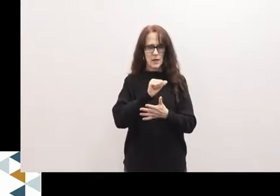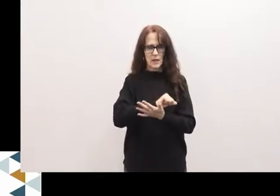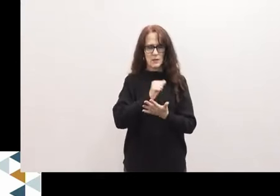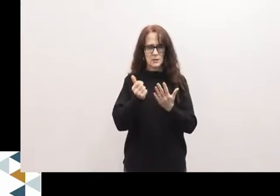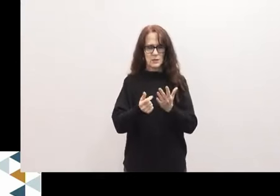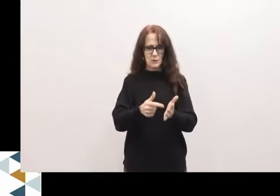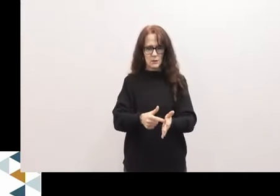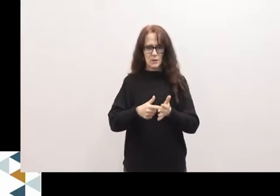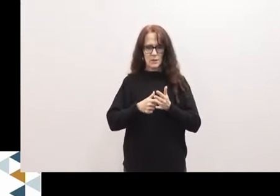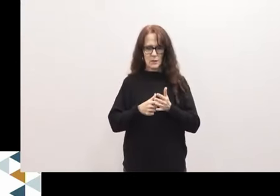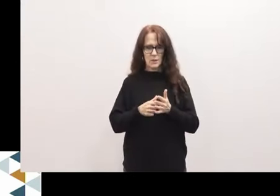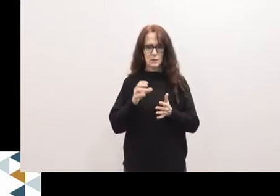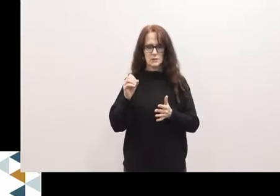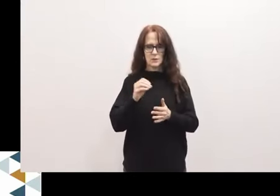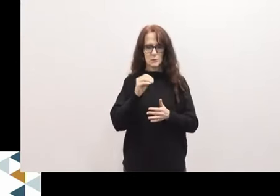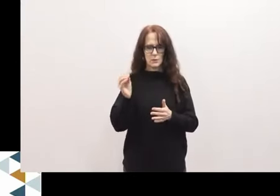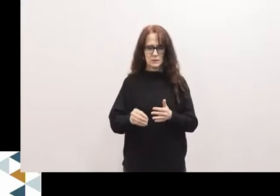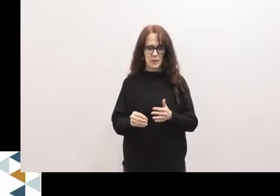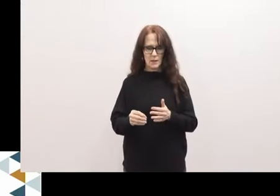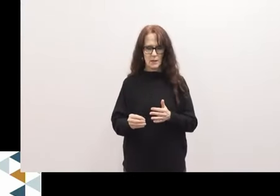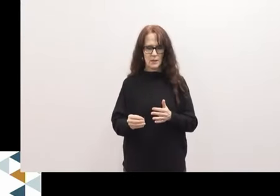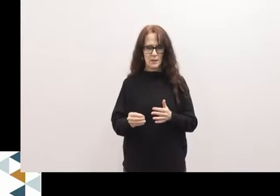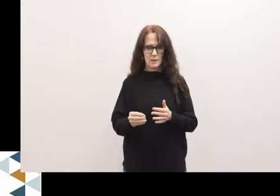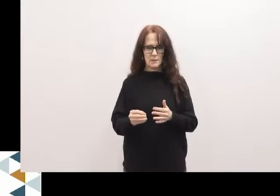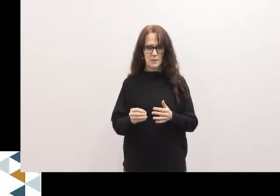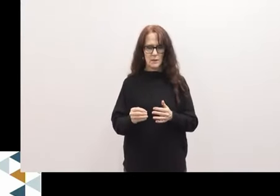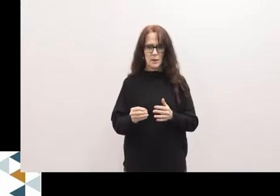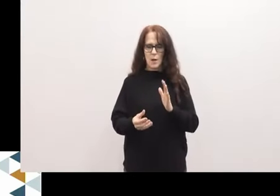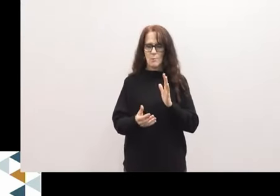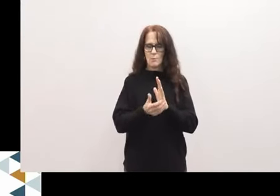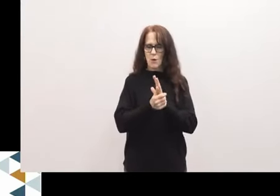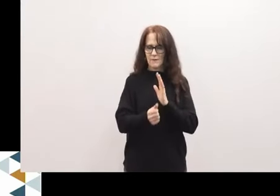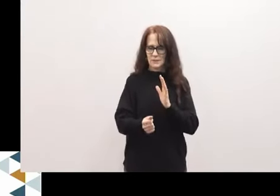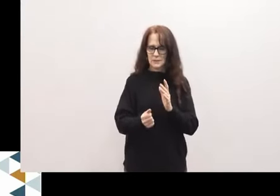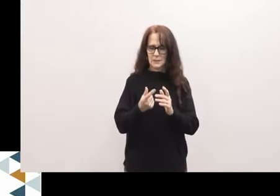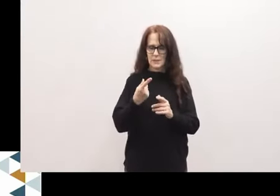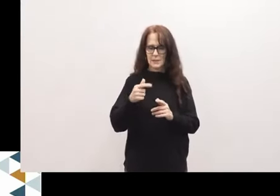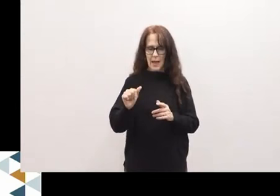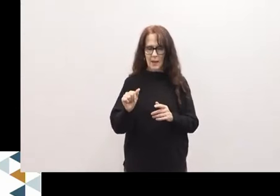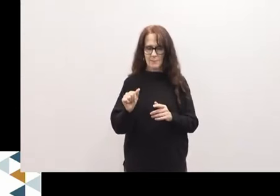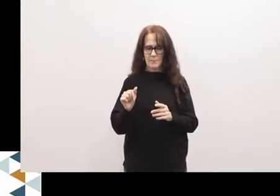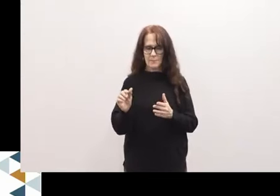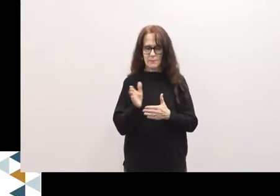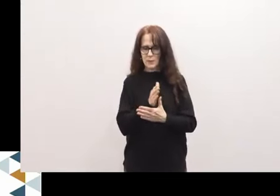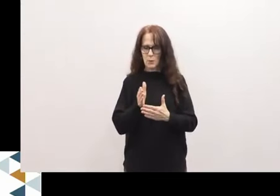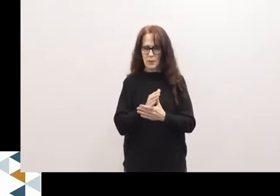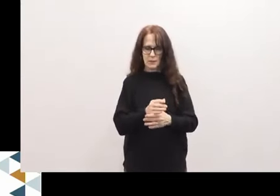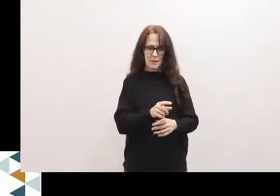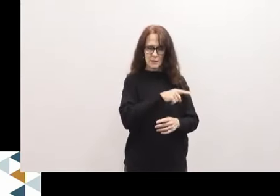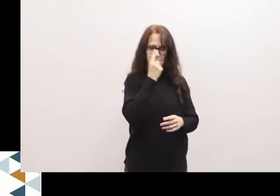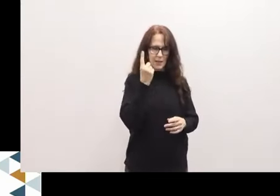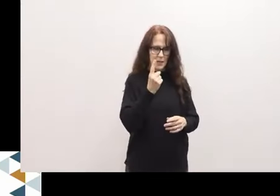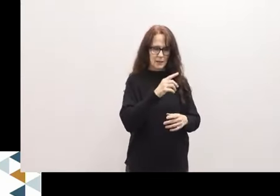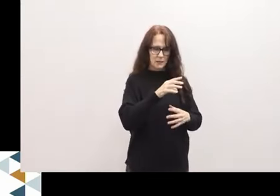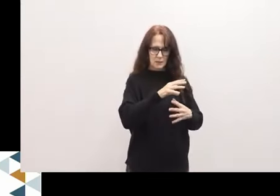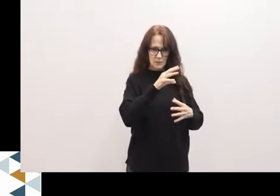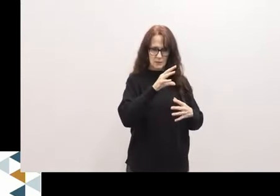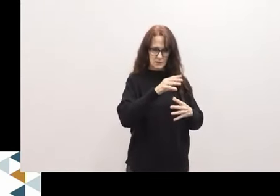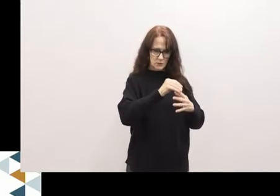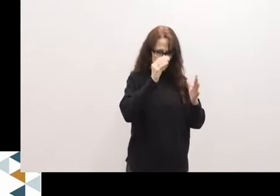requirements, with a 0% proficiency gap between Black, African American students, and all other students.